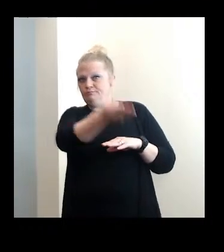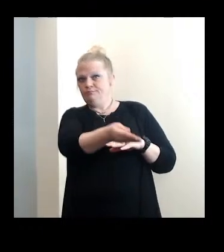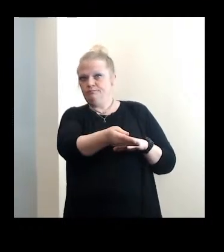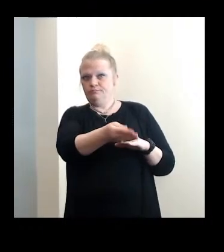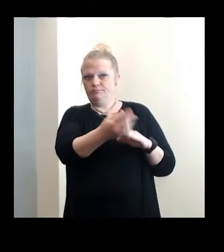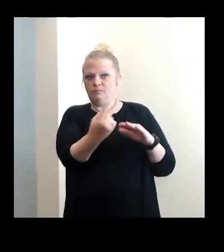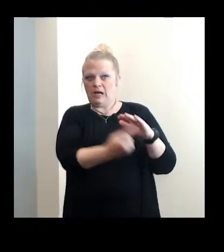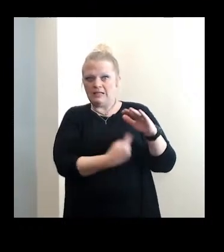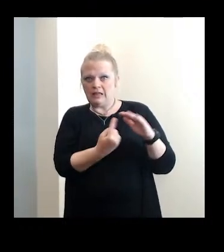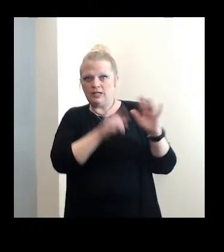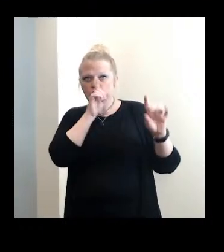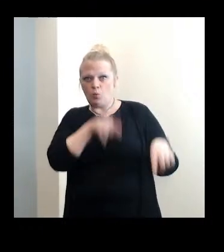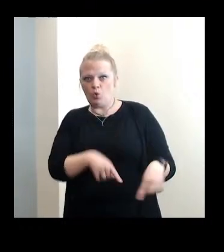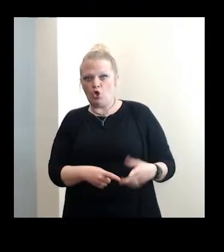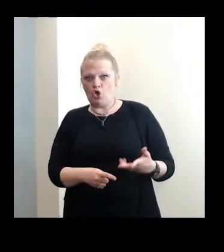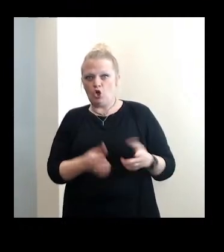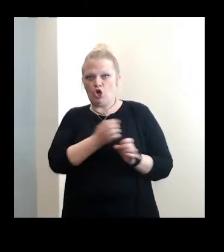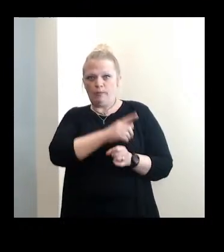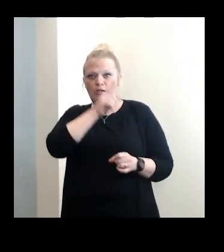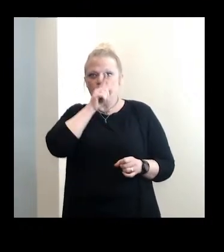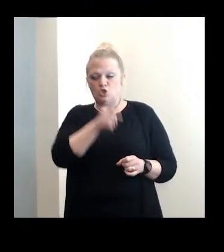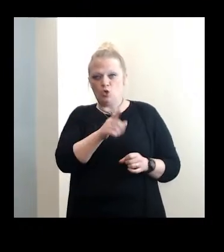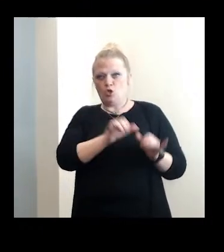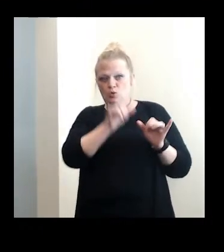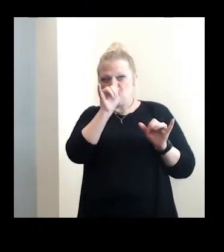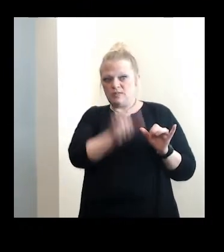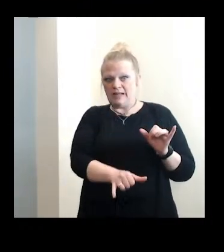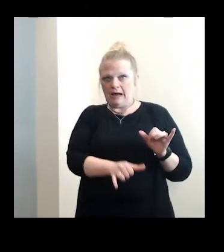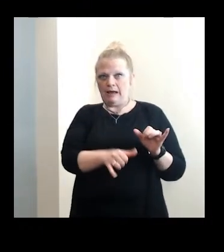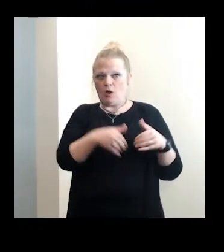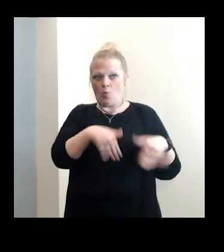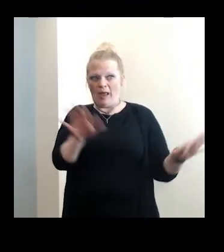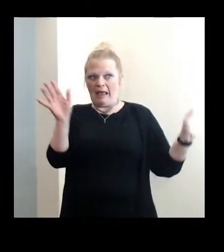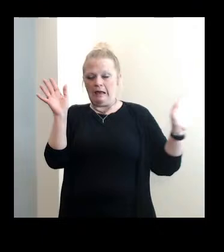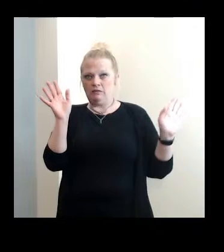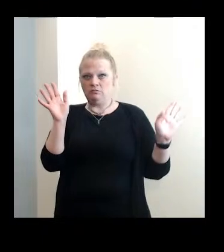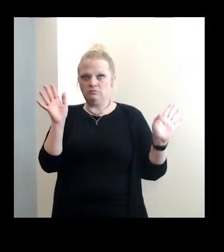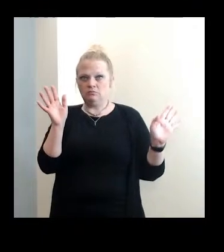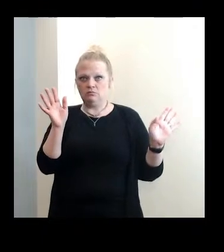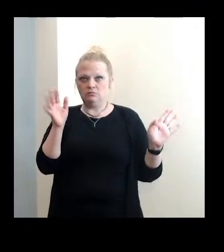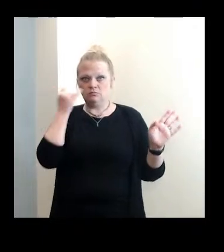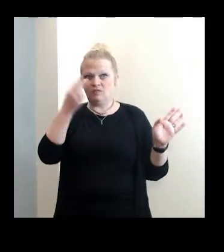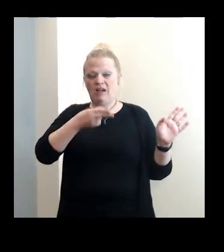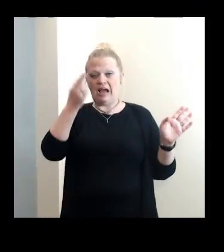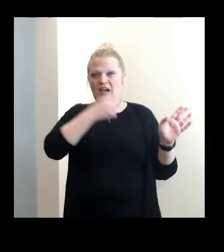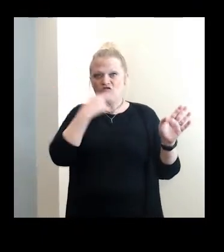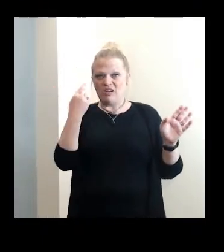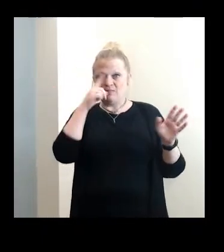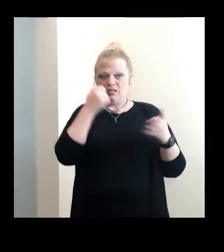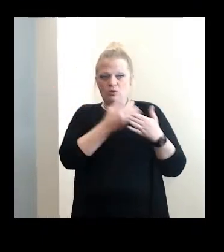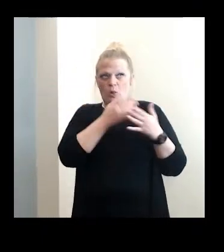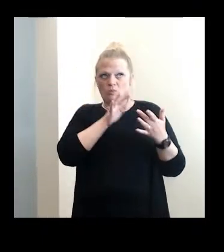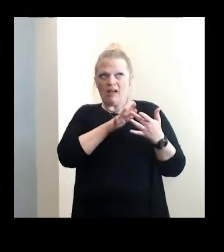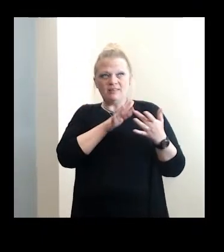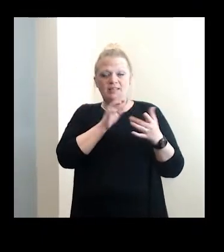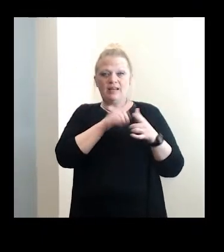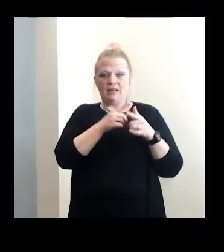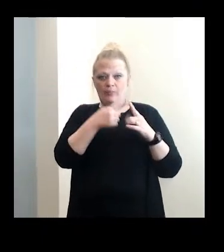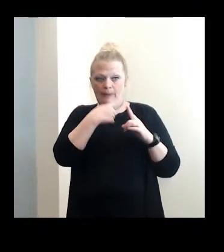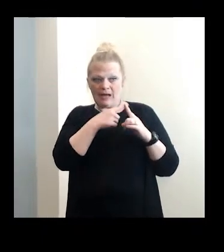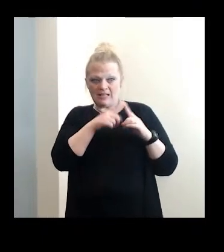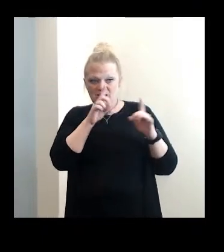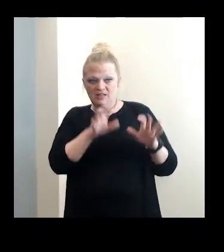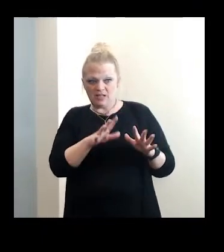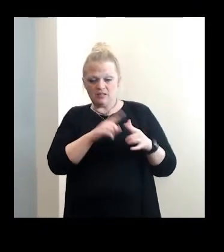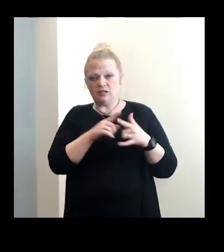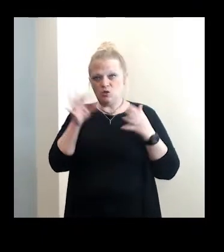an isolation order and make sure that you stay away from everybody else, because if you're high risk as a close contact, you have a positive test,